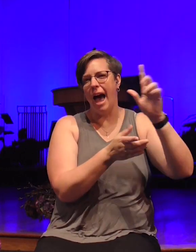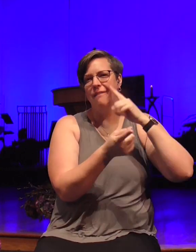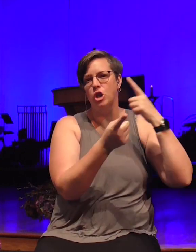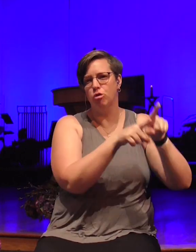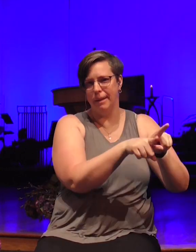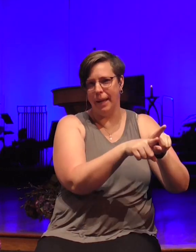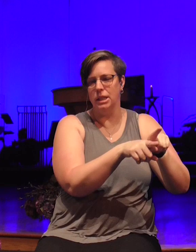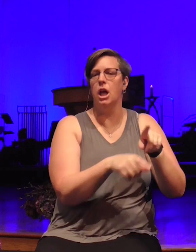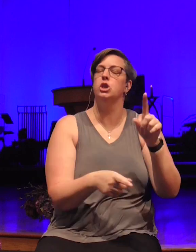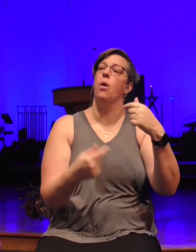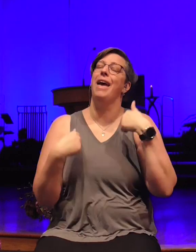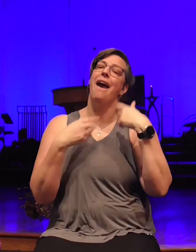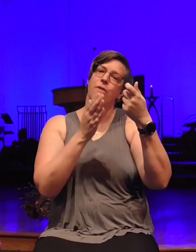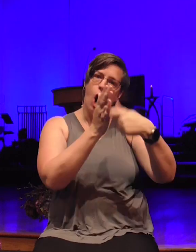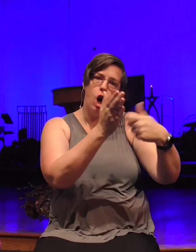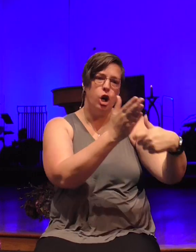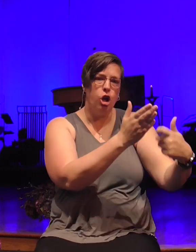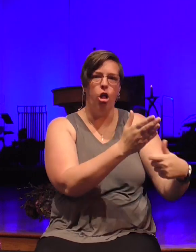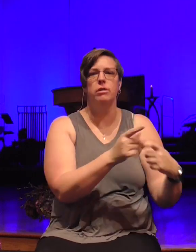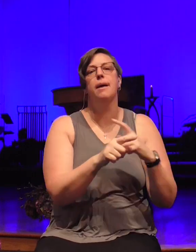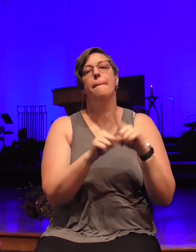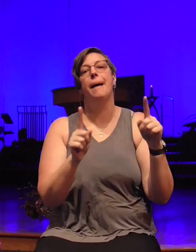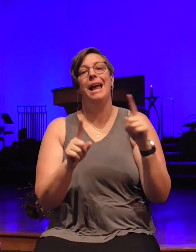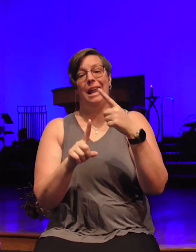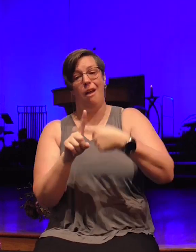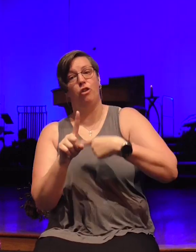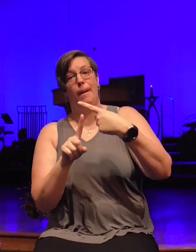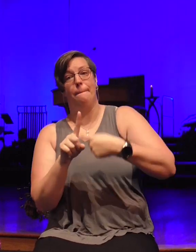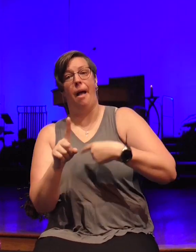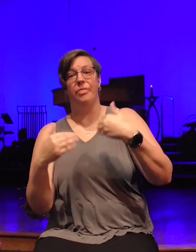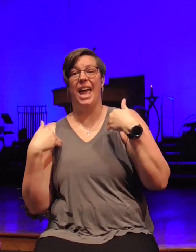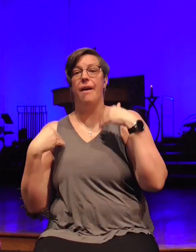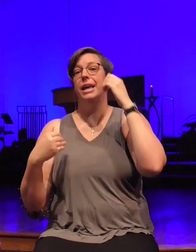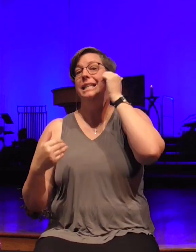so they have articles, but then every month they have these